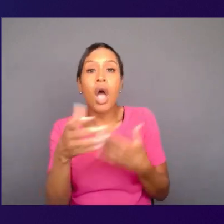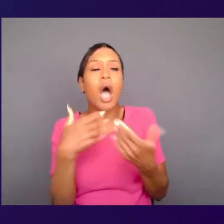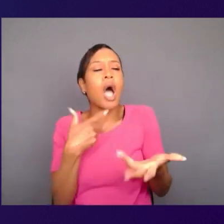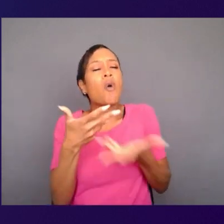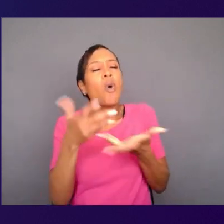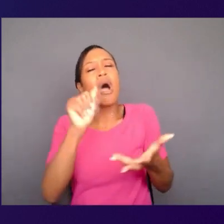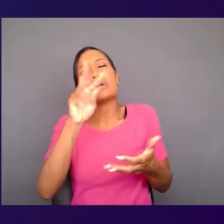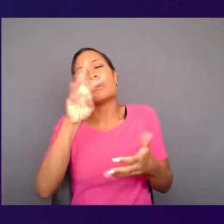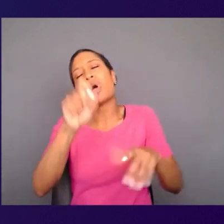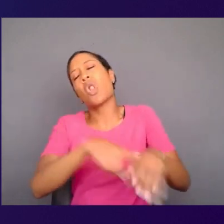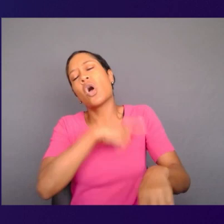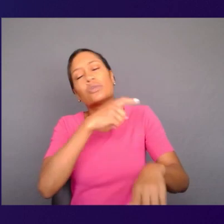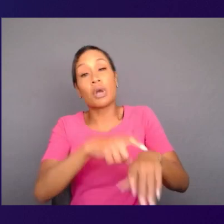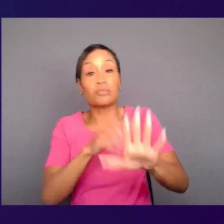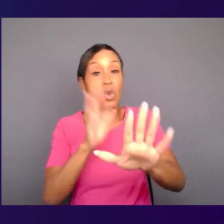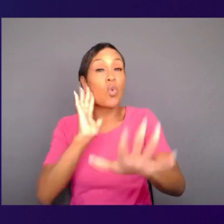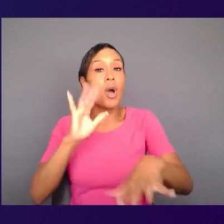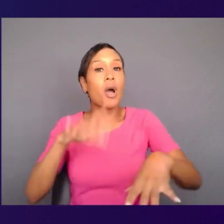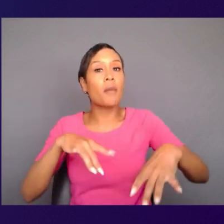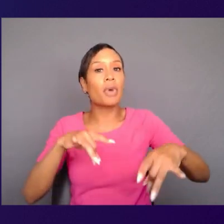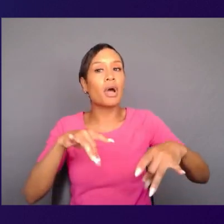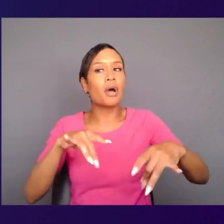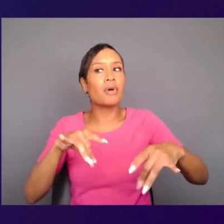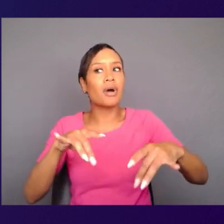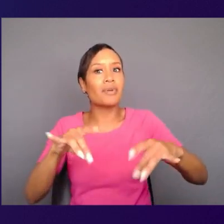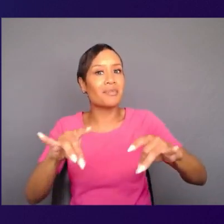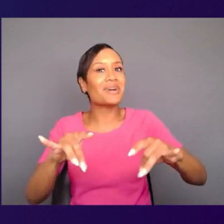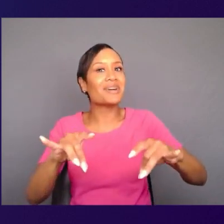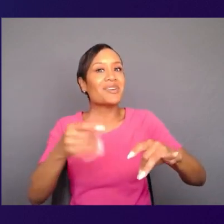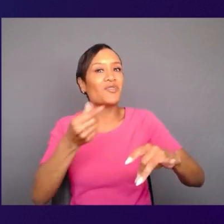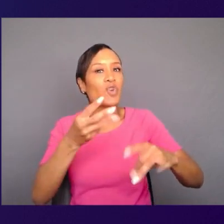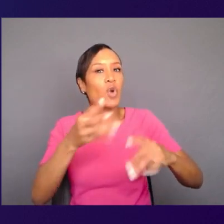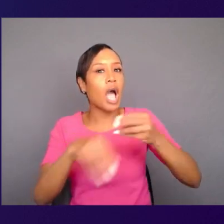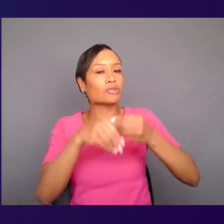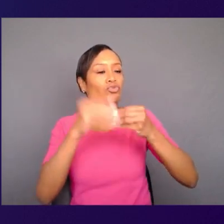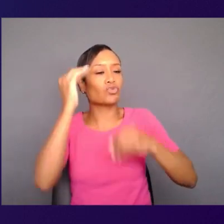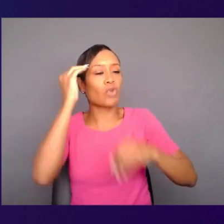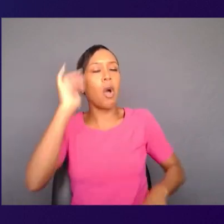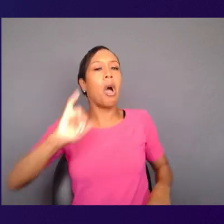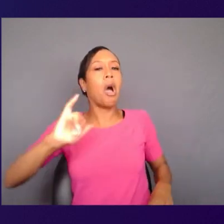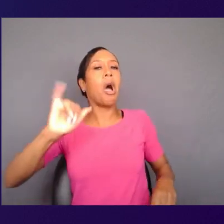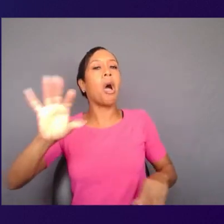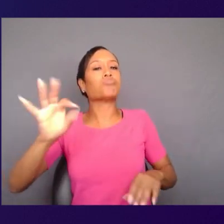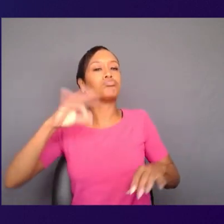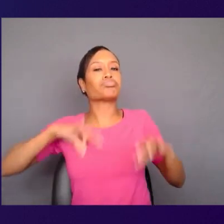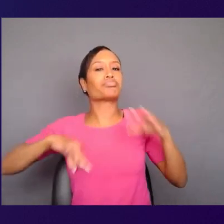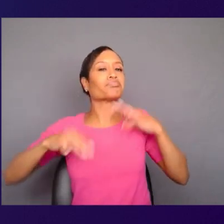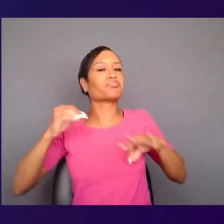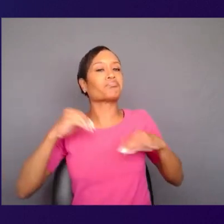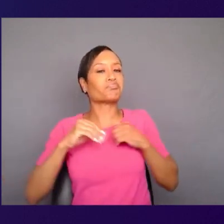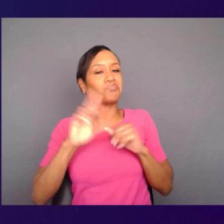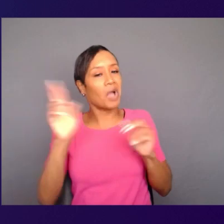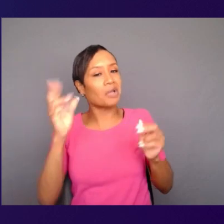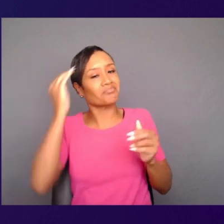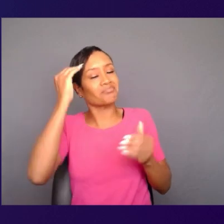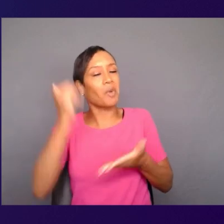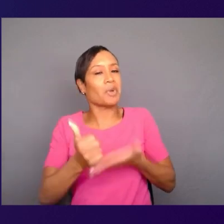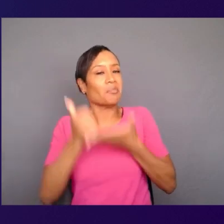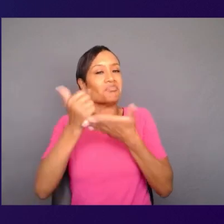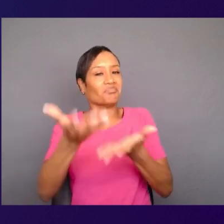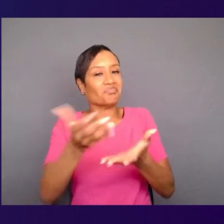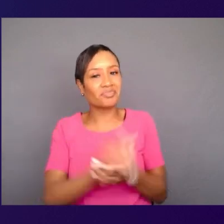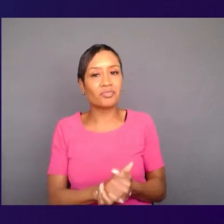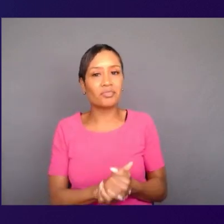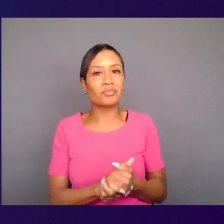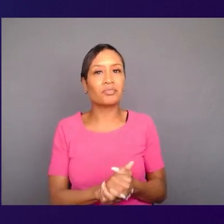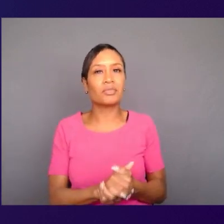a long time, you're bound to pick up a few extra bits of knowledge that will be helpful. So say a little